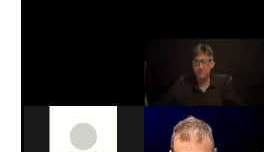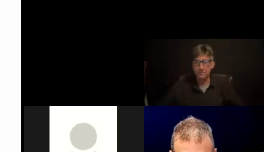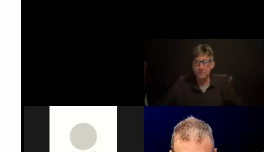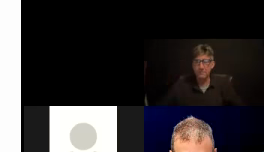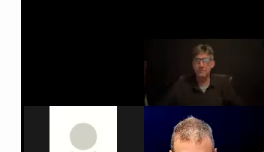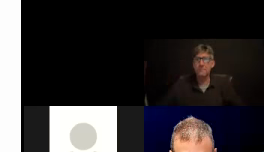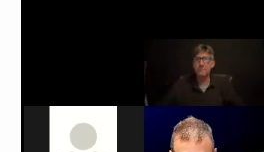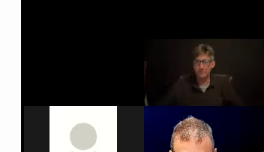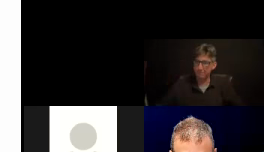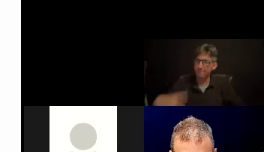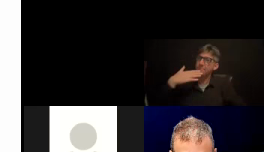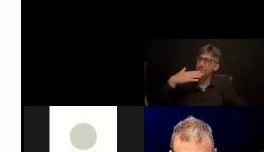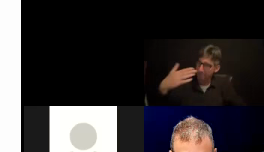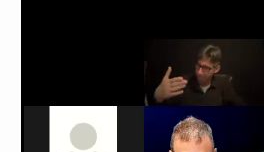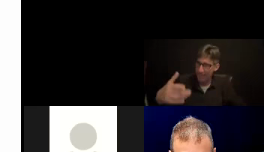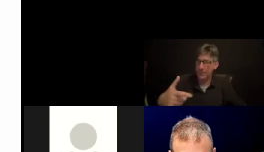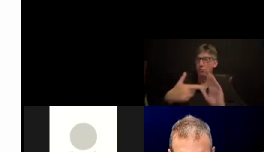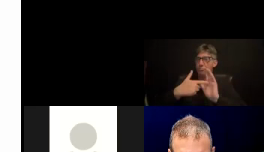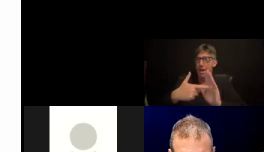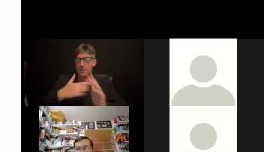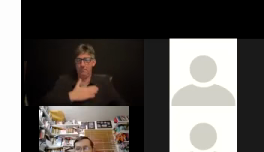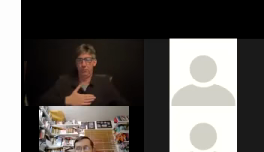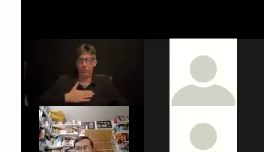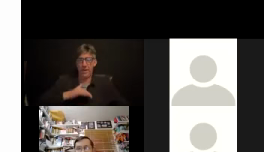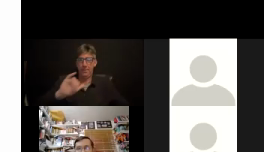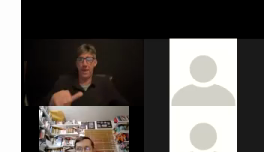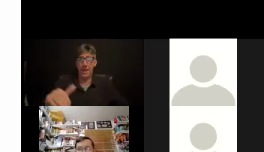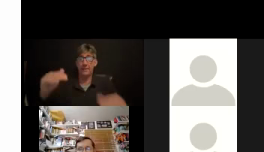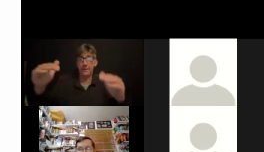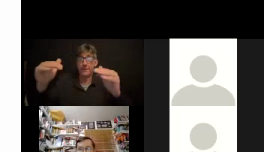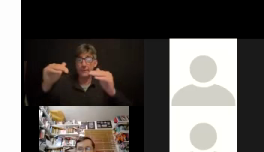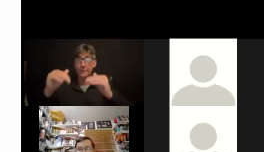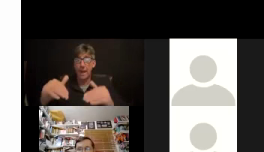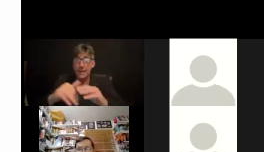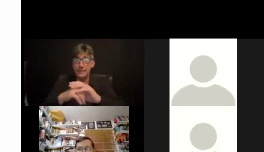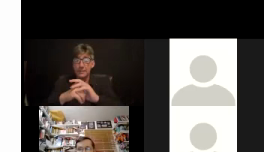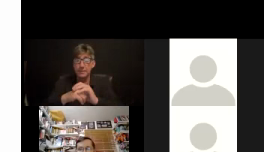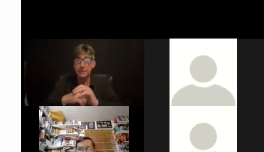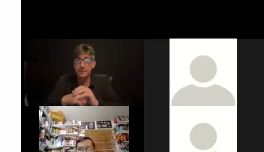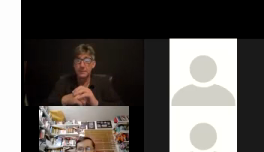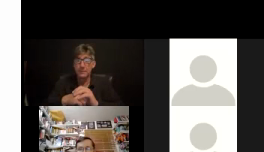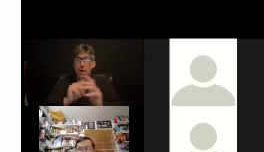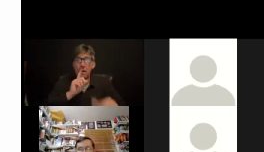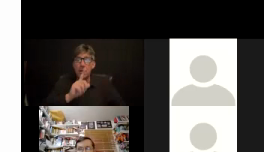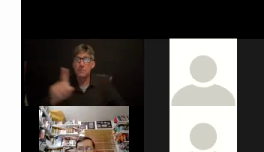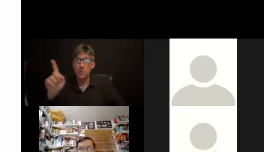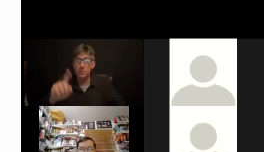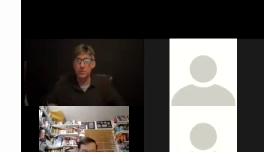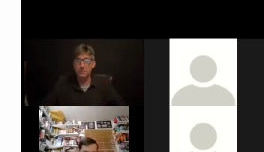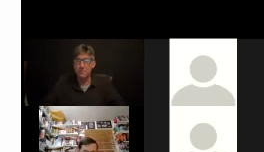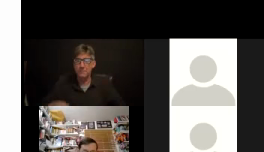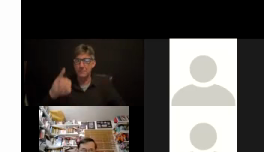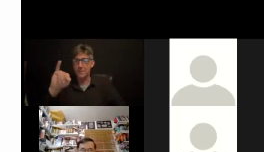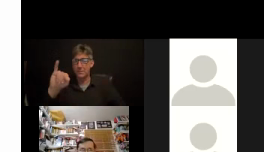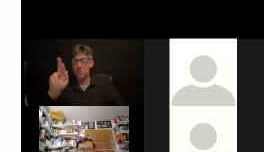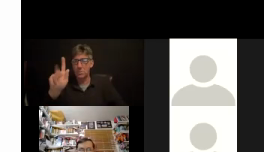Thank you, Representative, much appreciated. Next, I am going to ask to unmute